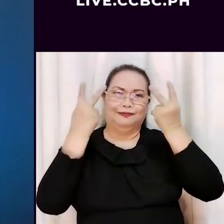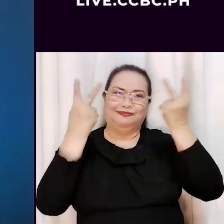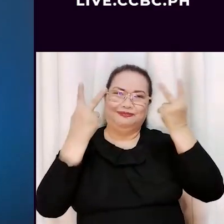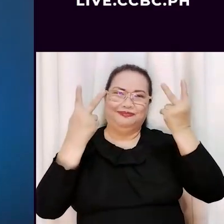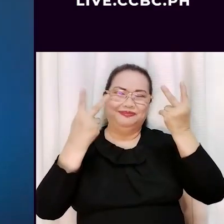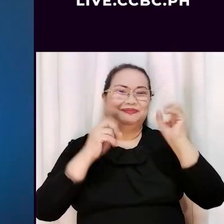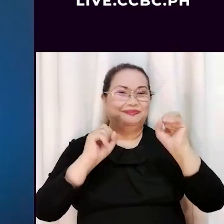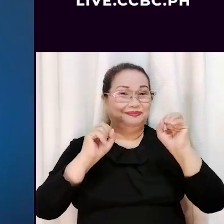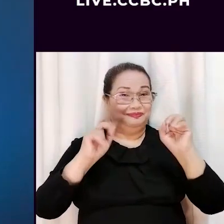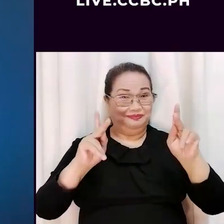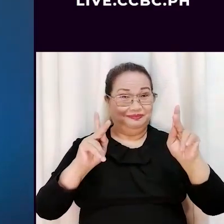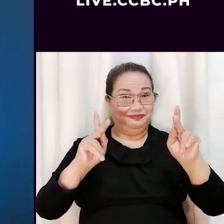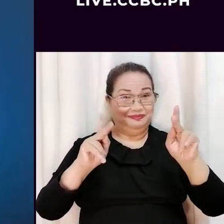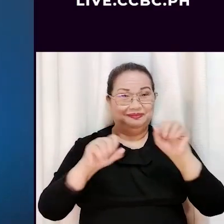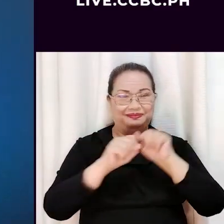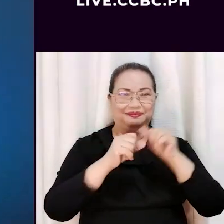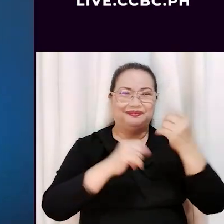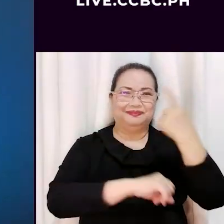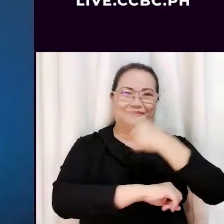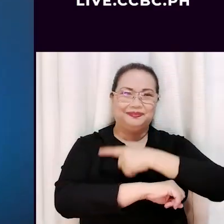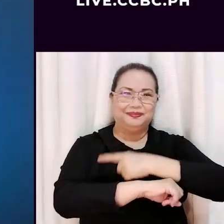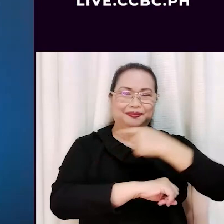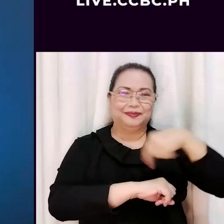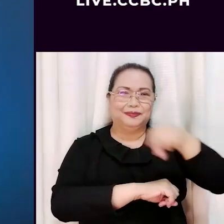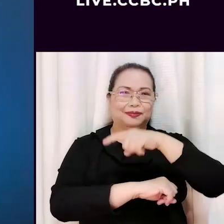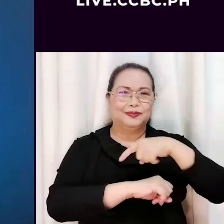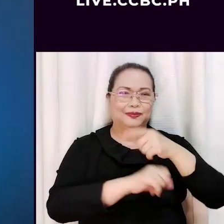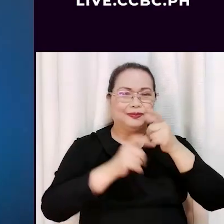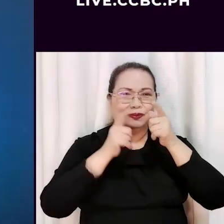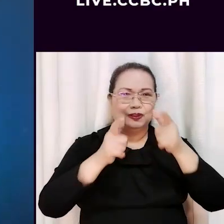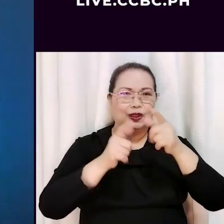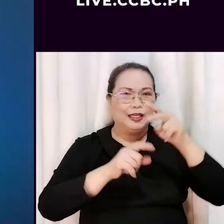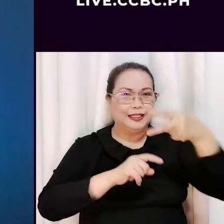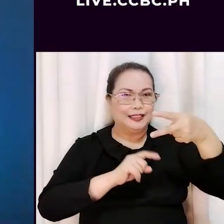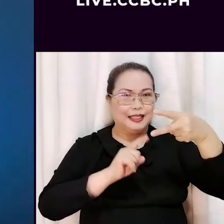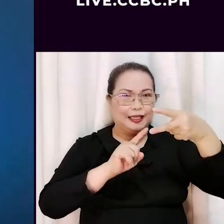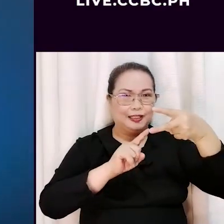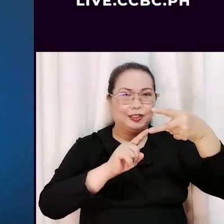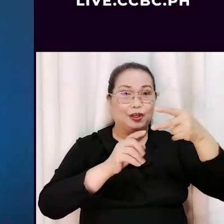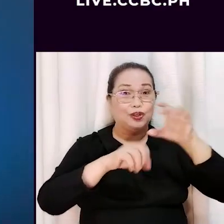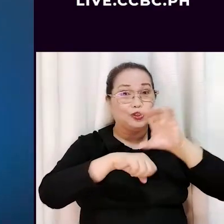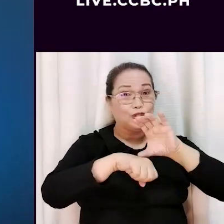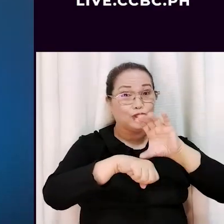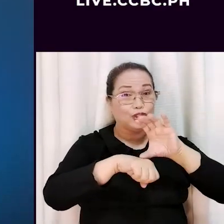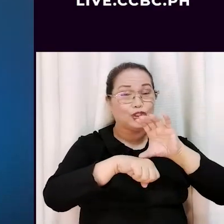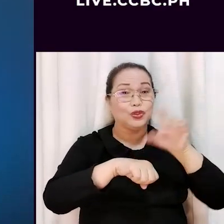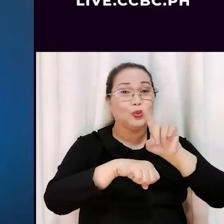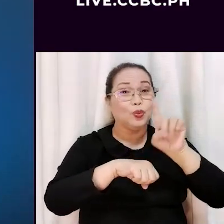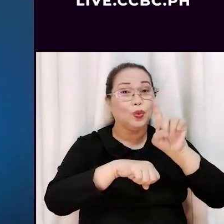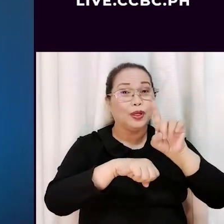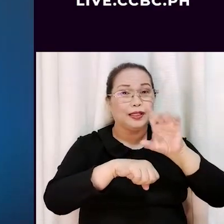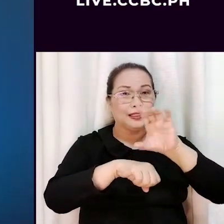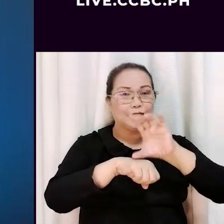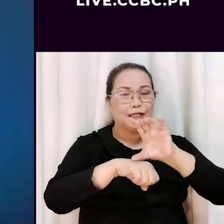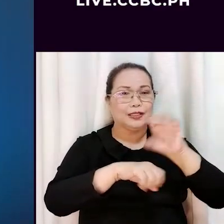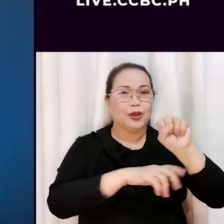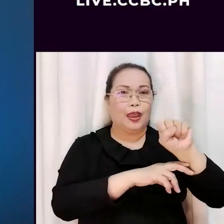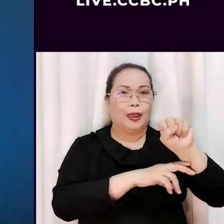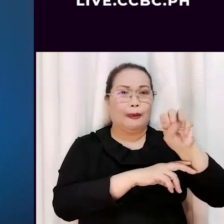Okay. So today we're looking at the second church, the Church of